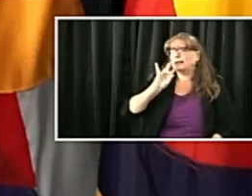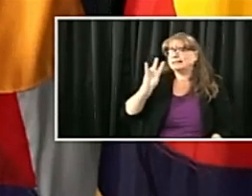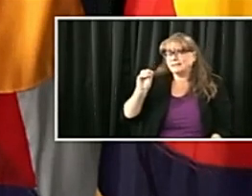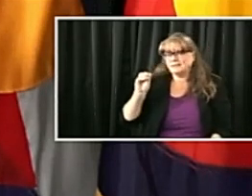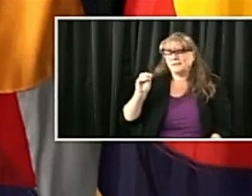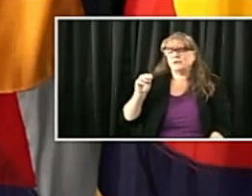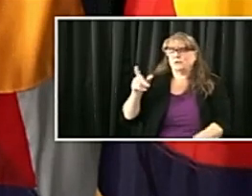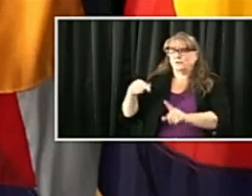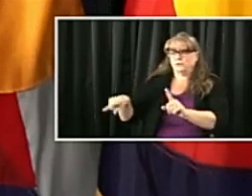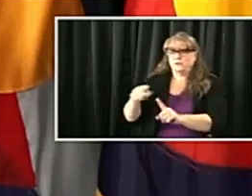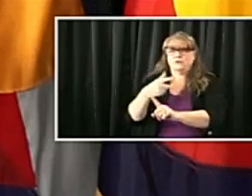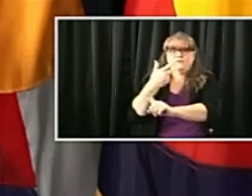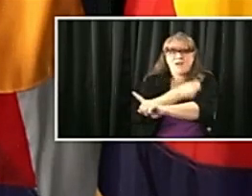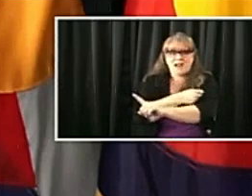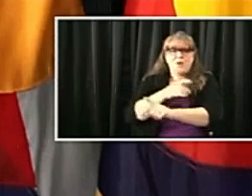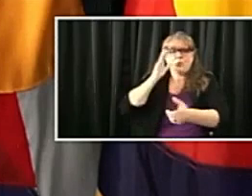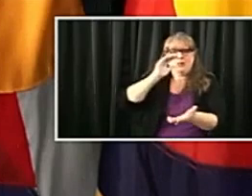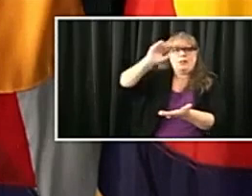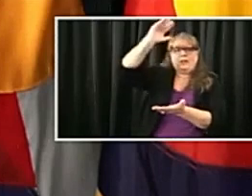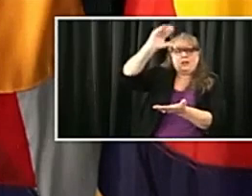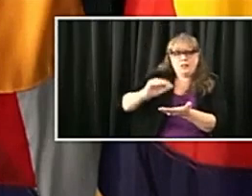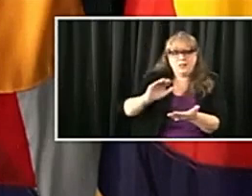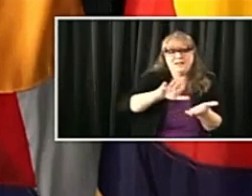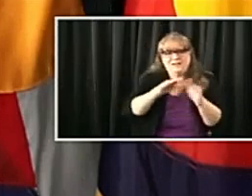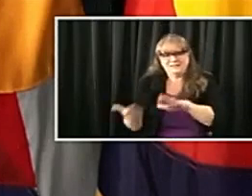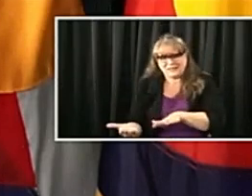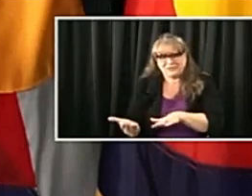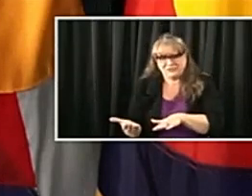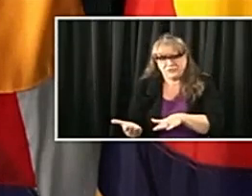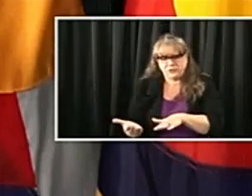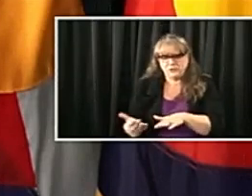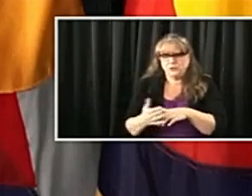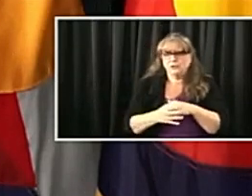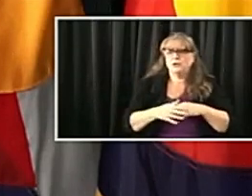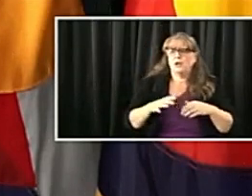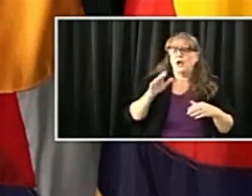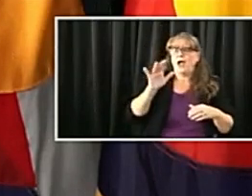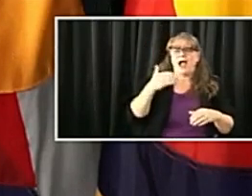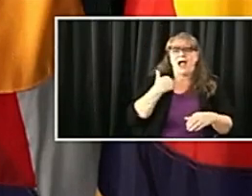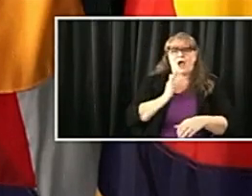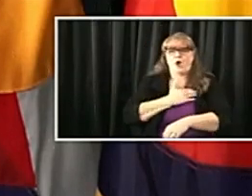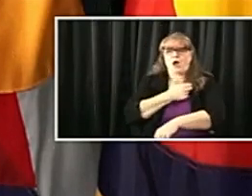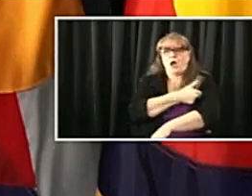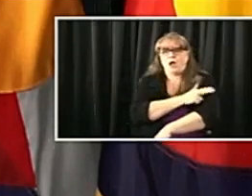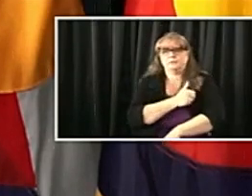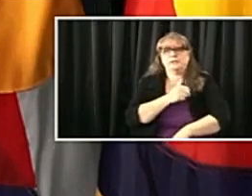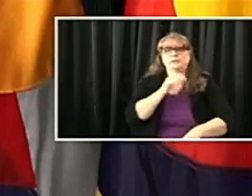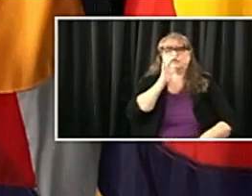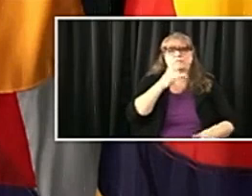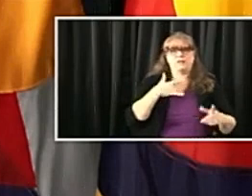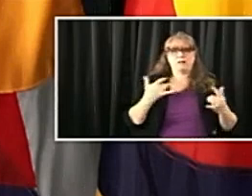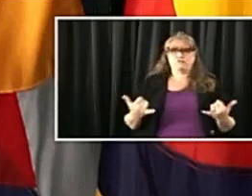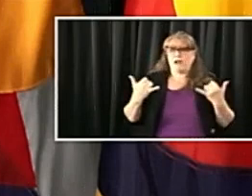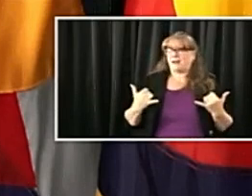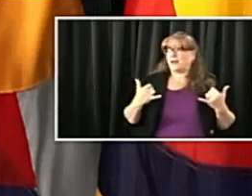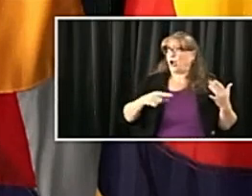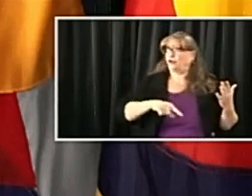or more. No longer a threat of overcrowding hospitals. Still loss, still people being